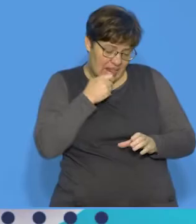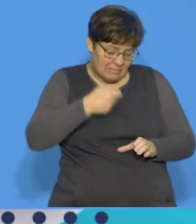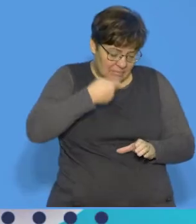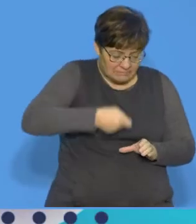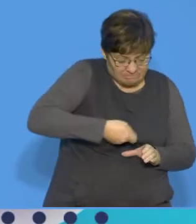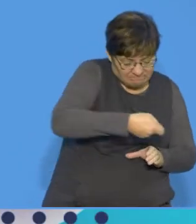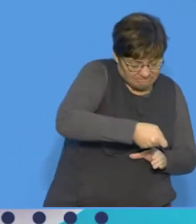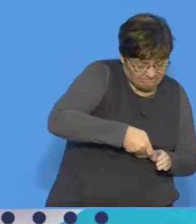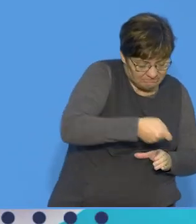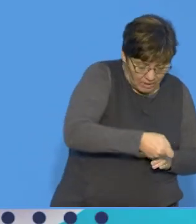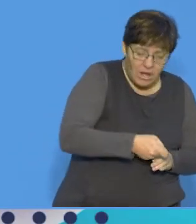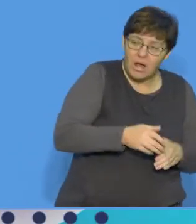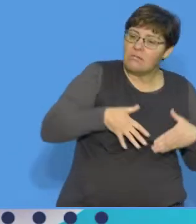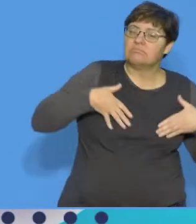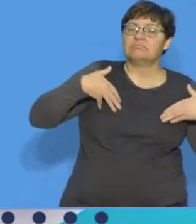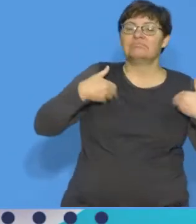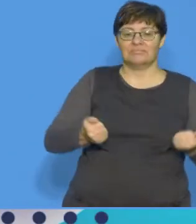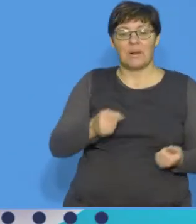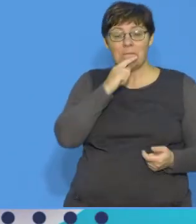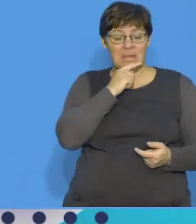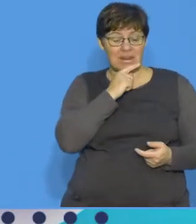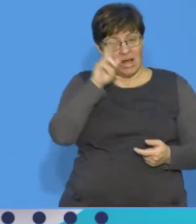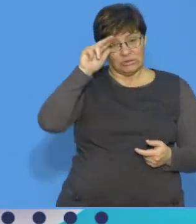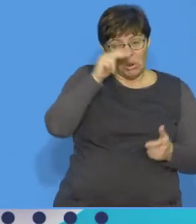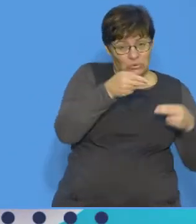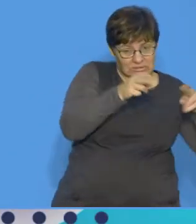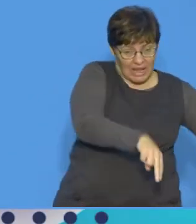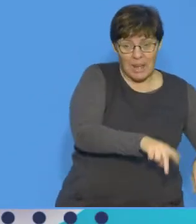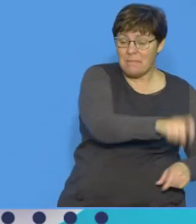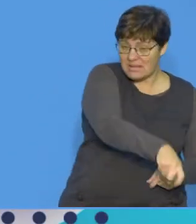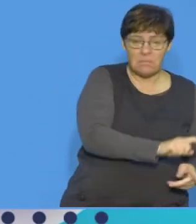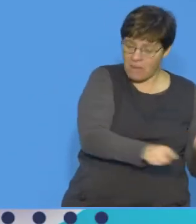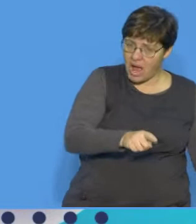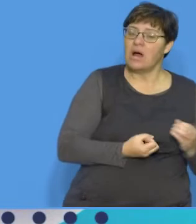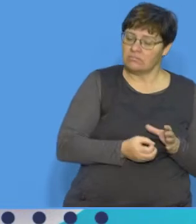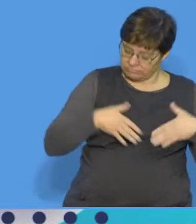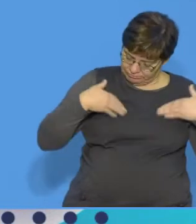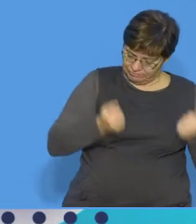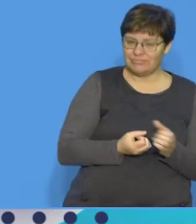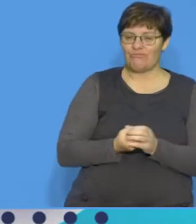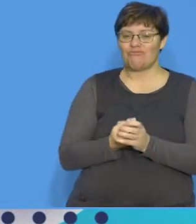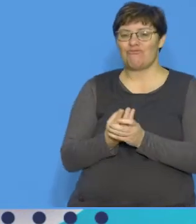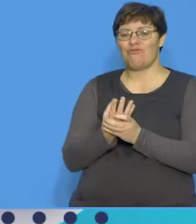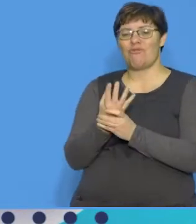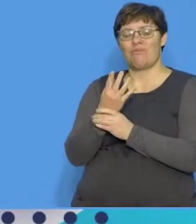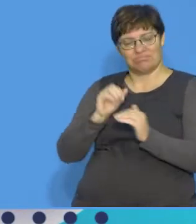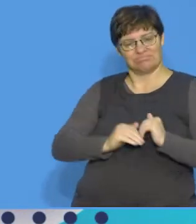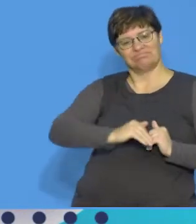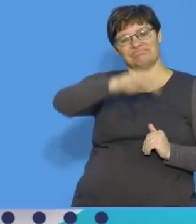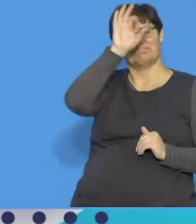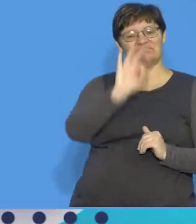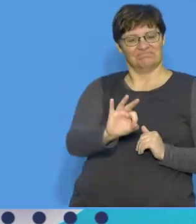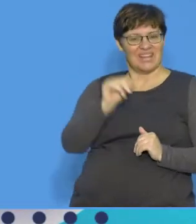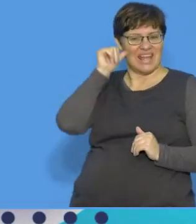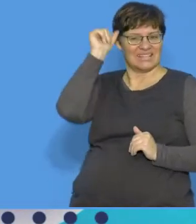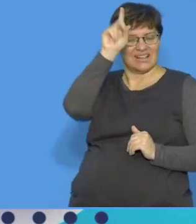Instead of many organisms in the population dying from disease, we are now